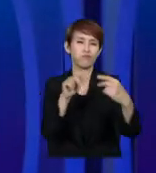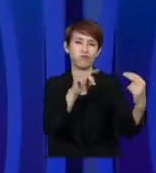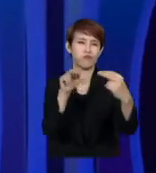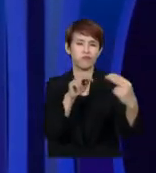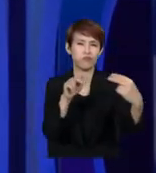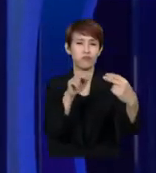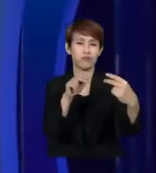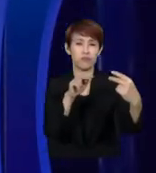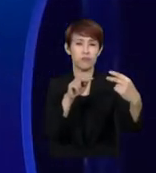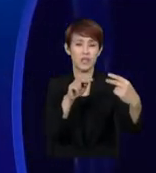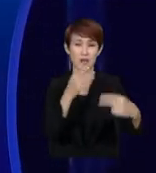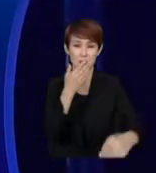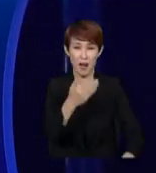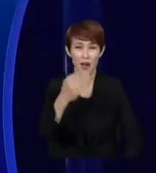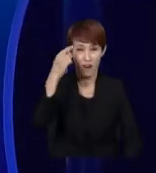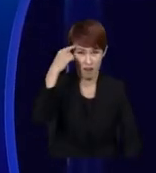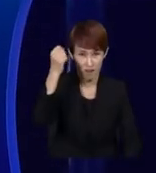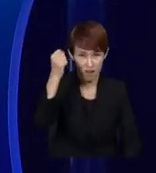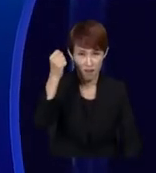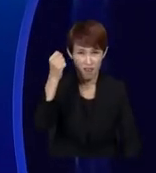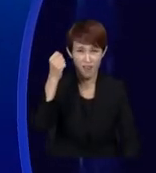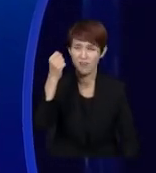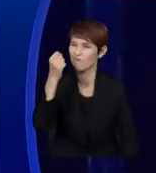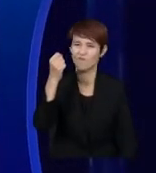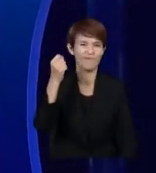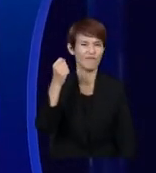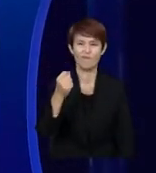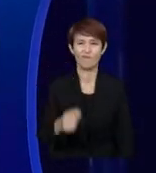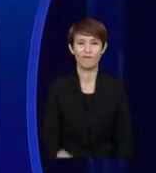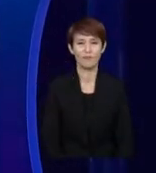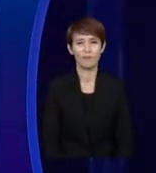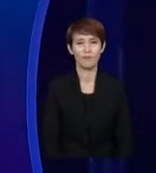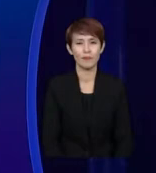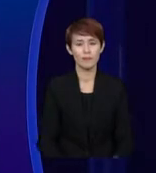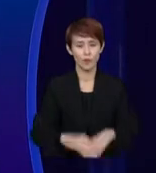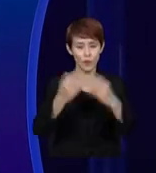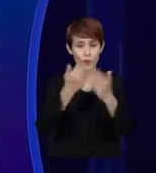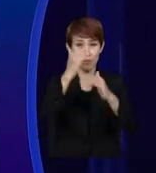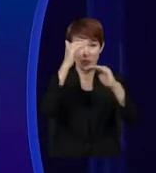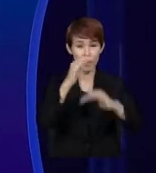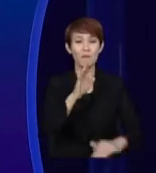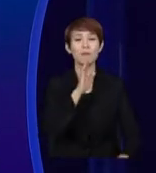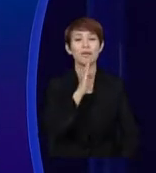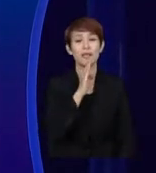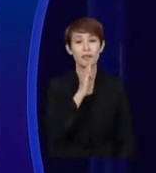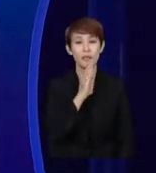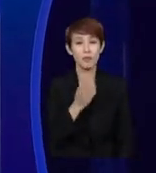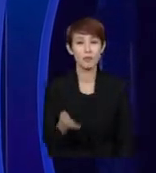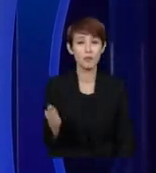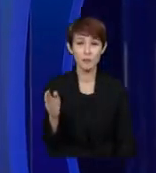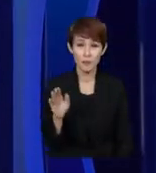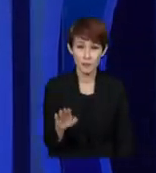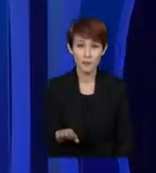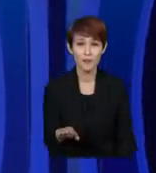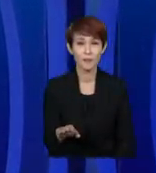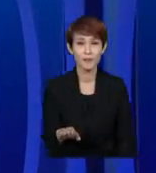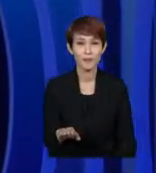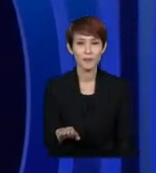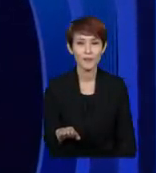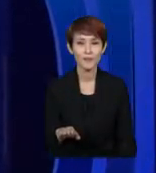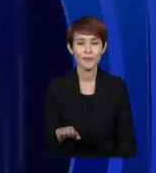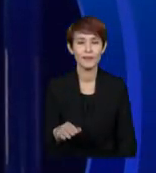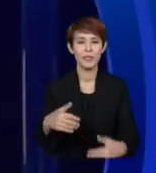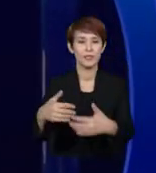debate. All that, ladies and gentlemen, is true. But think of what happens if parties turn